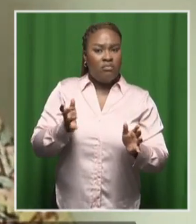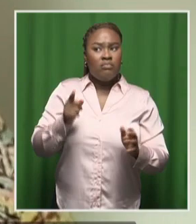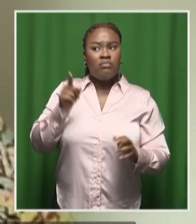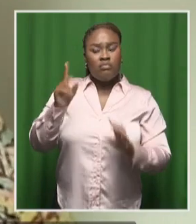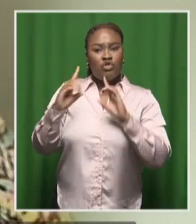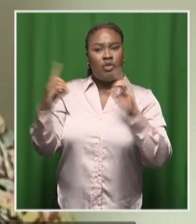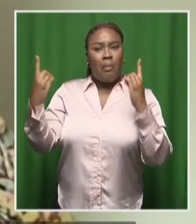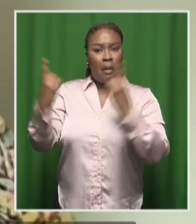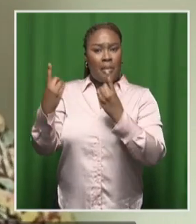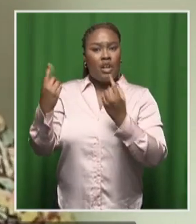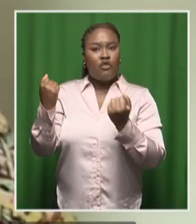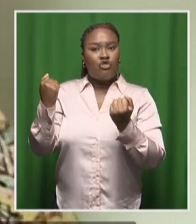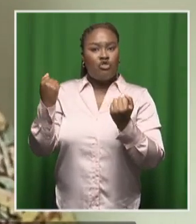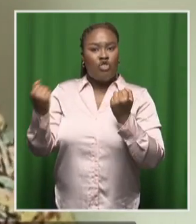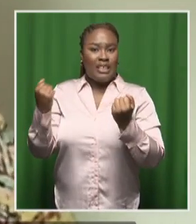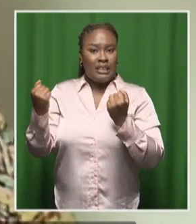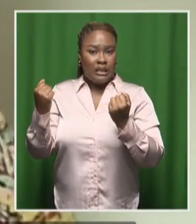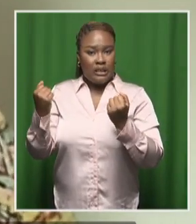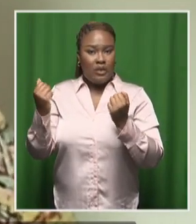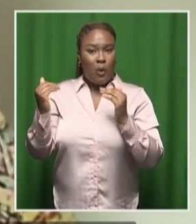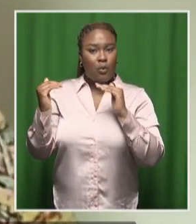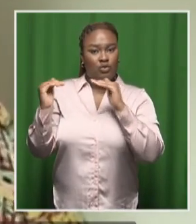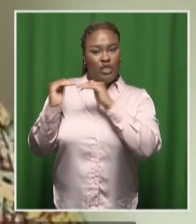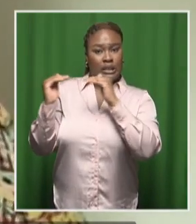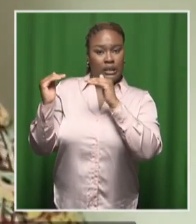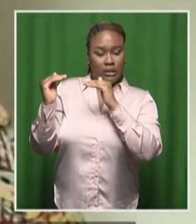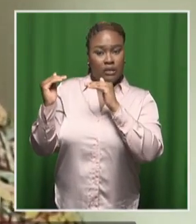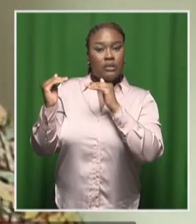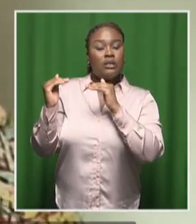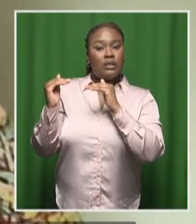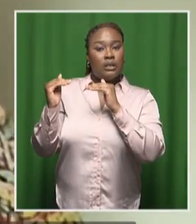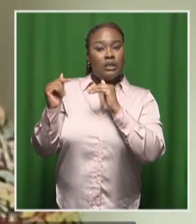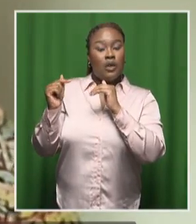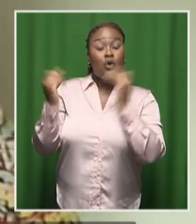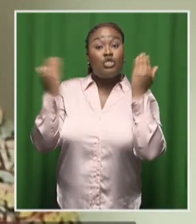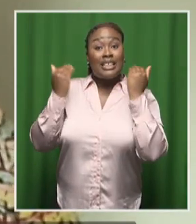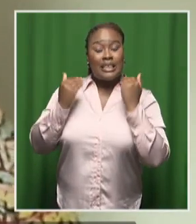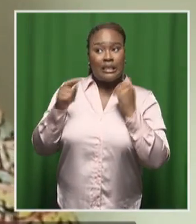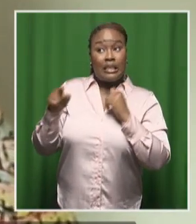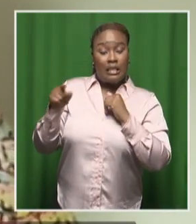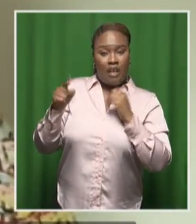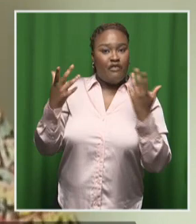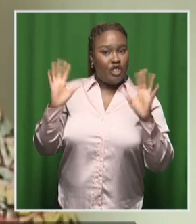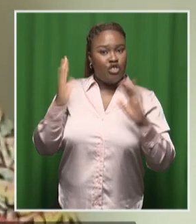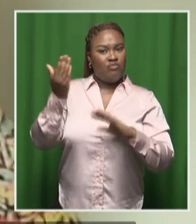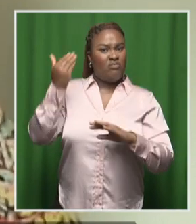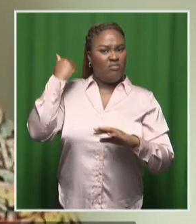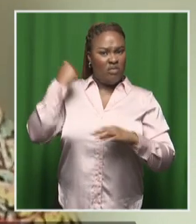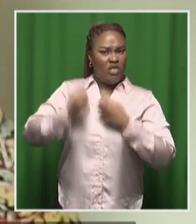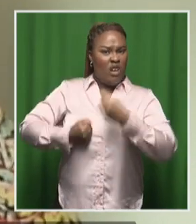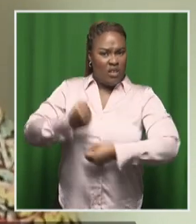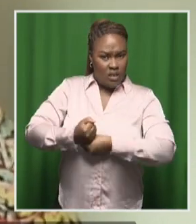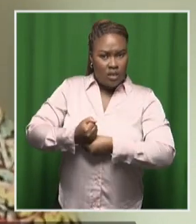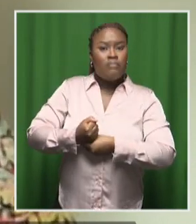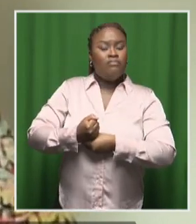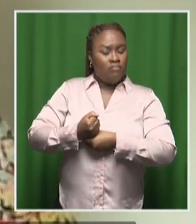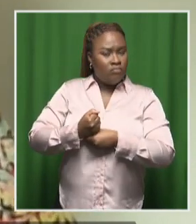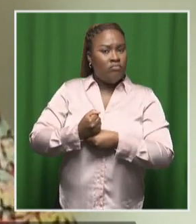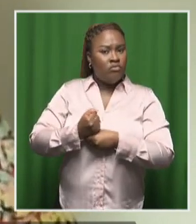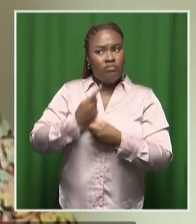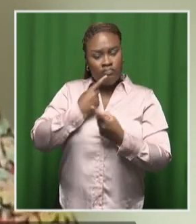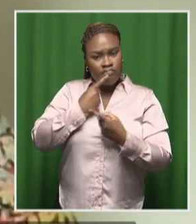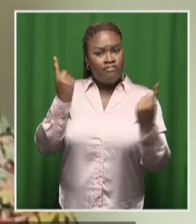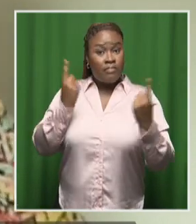of Justice has brought that in many, many years ago. And many people don't know that they can